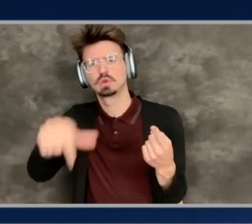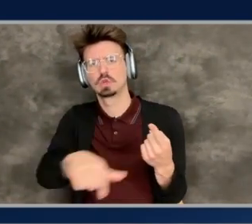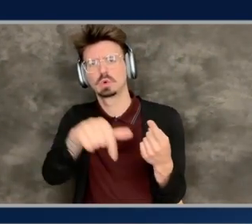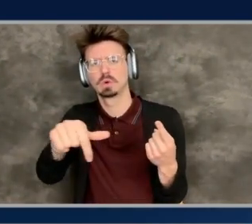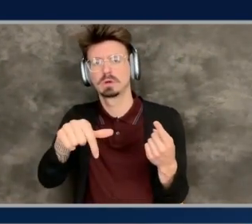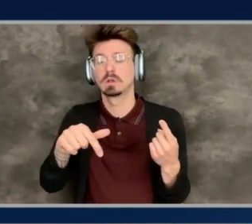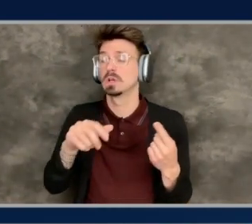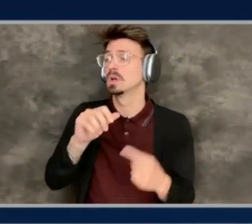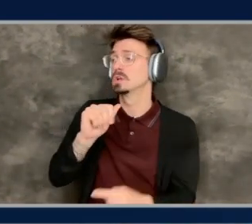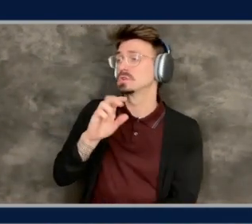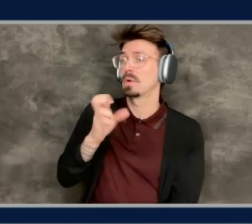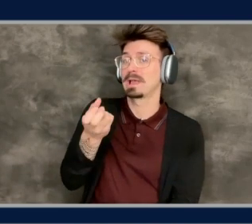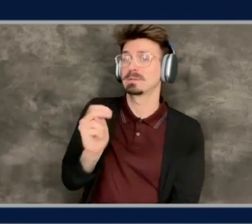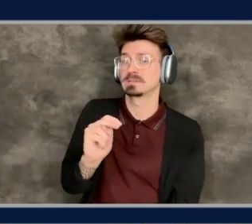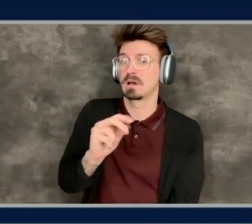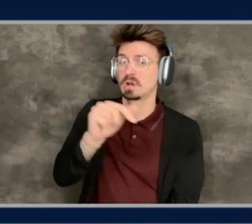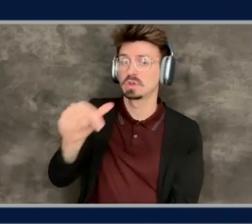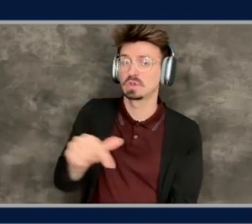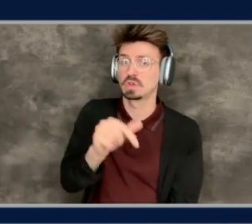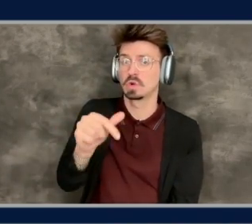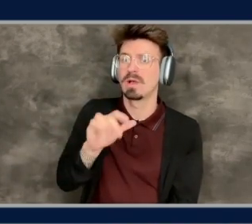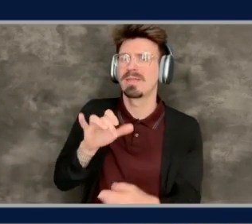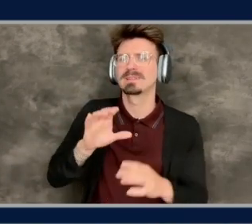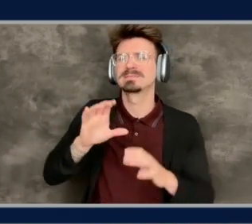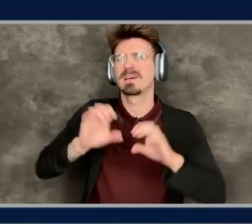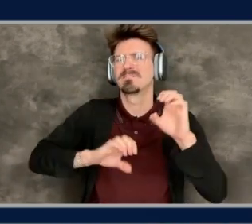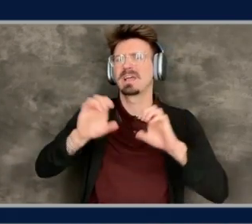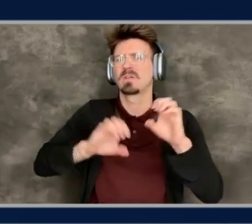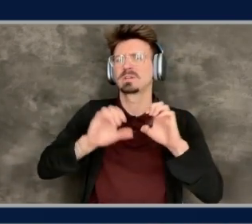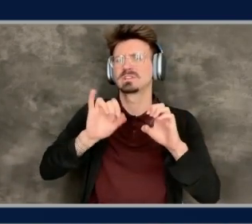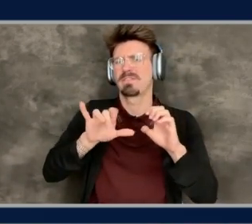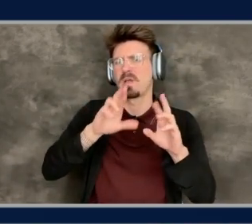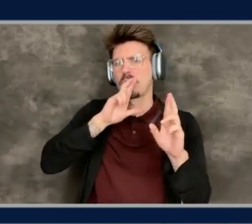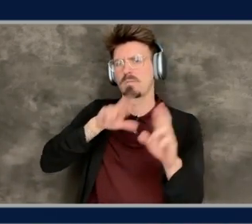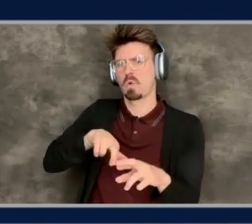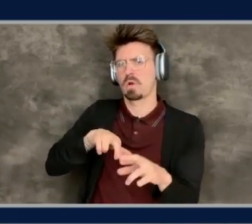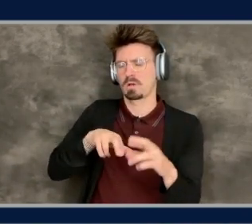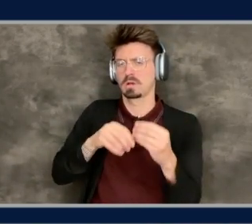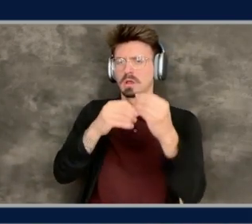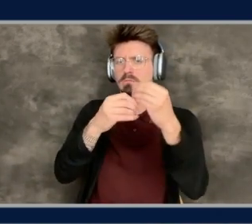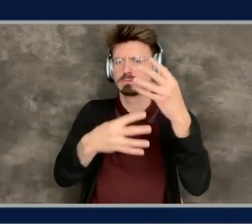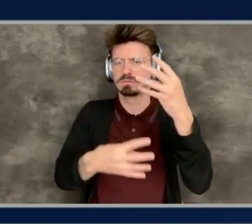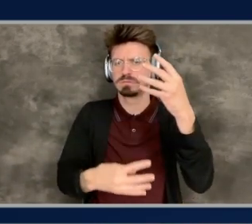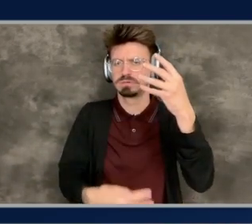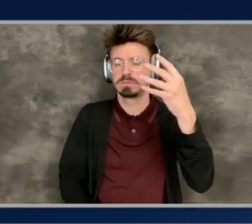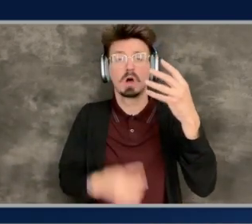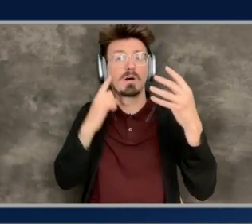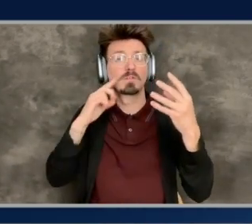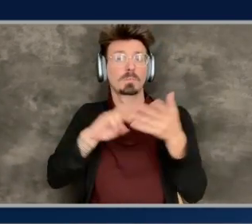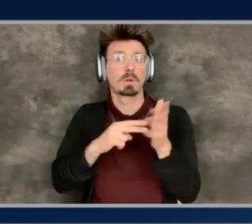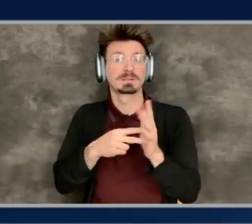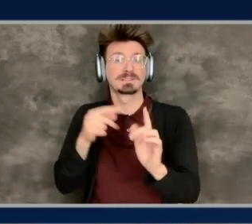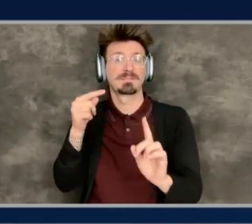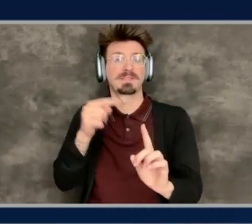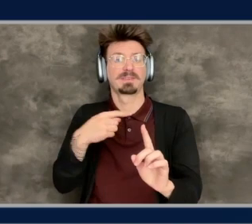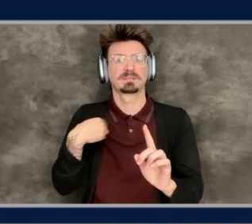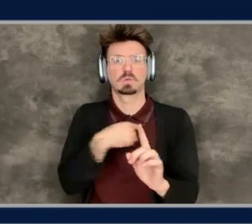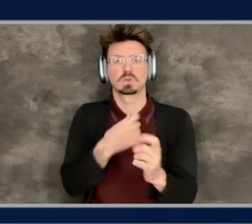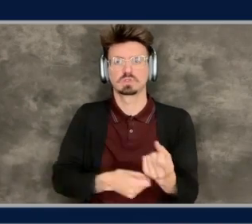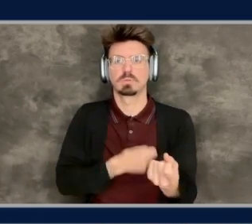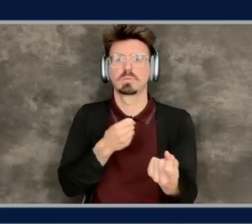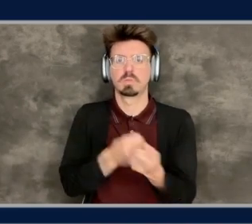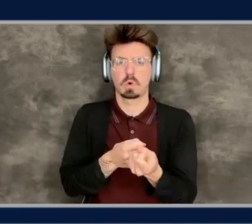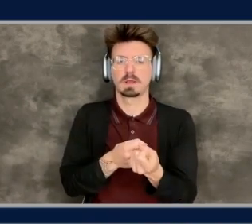and goes and like does the evaluation of the repository. For this particular release, we are supporting the GitHub. So we only have GitHub